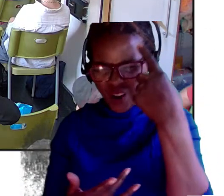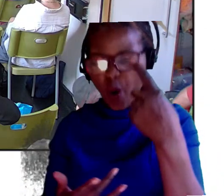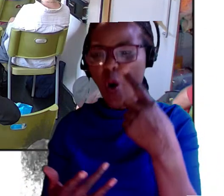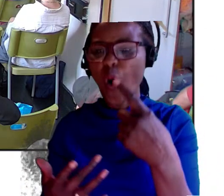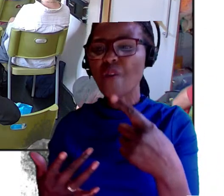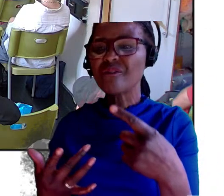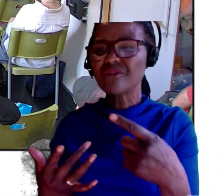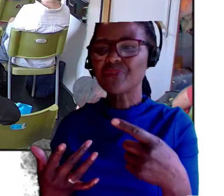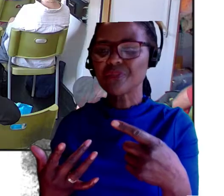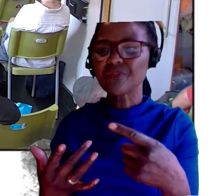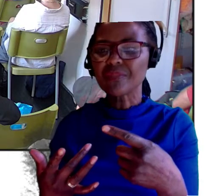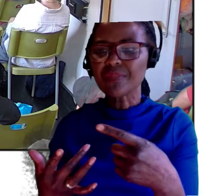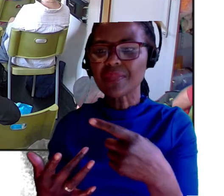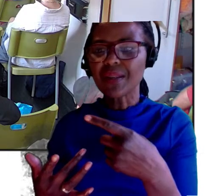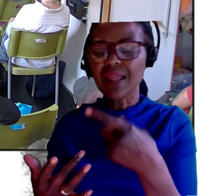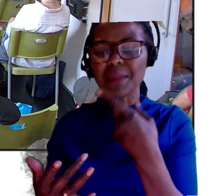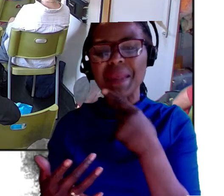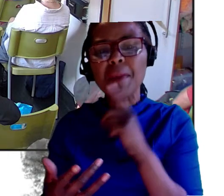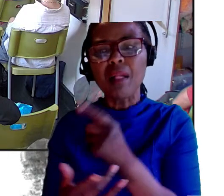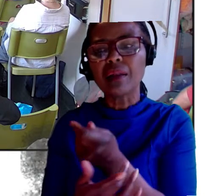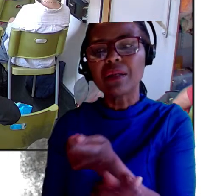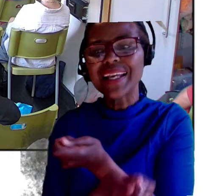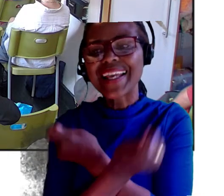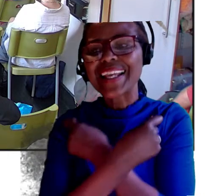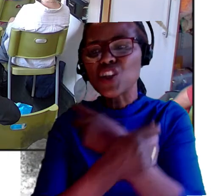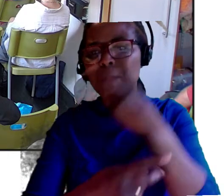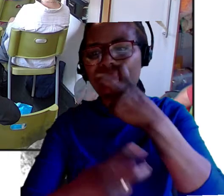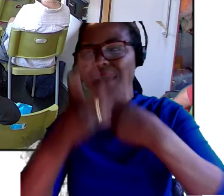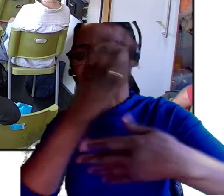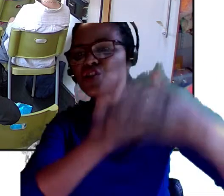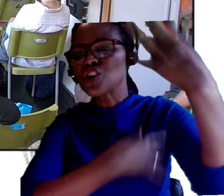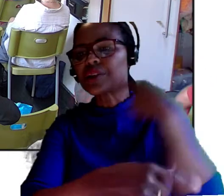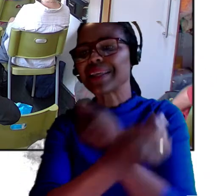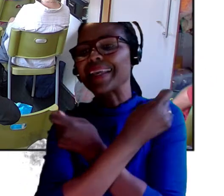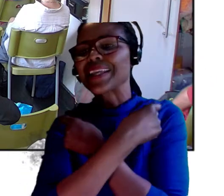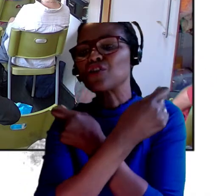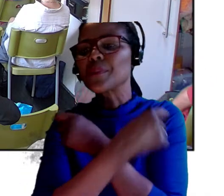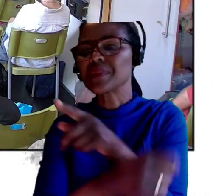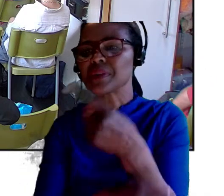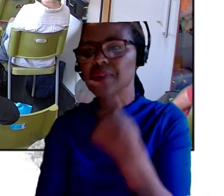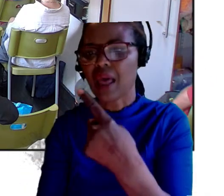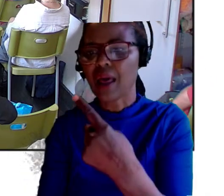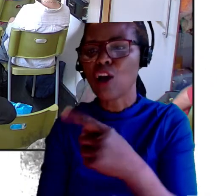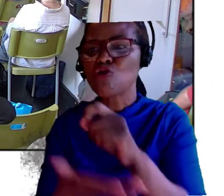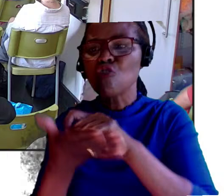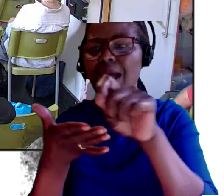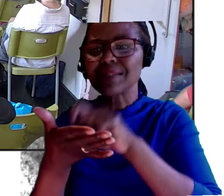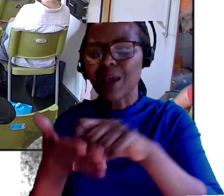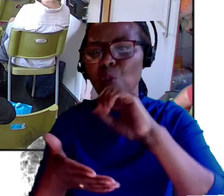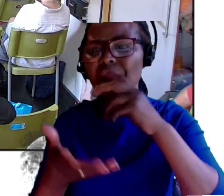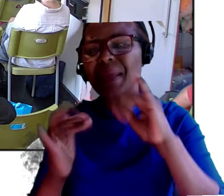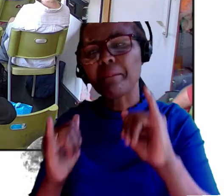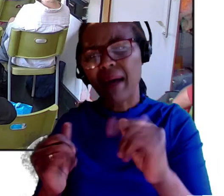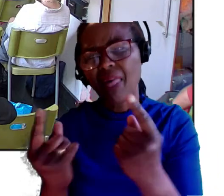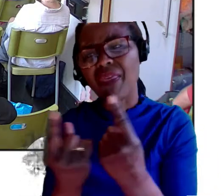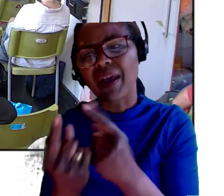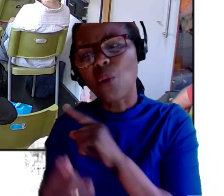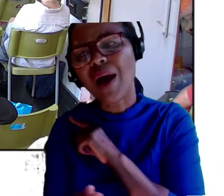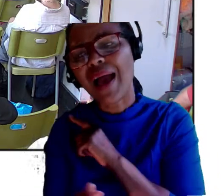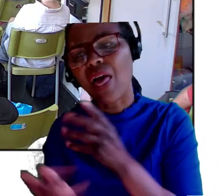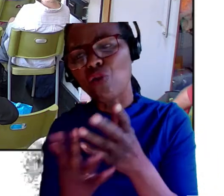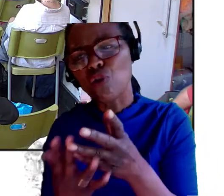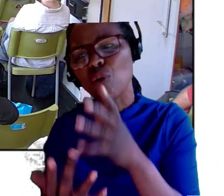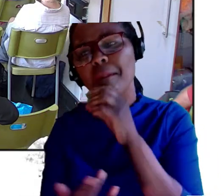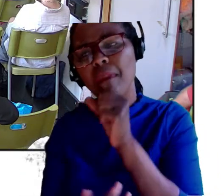saying that writing is undoubtedly going to be a bad thing because men will forget. They will not use their memory, they will